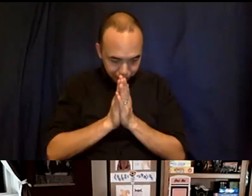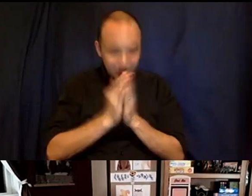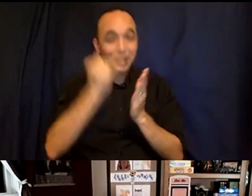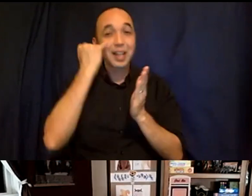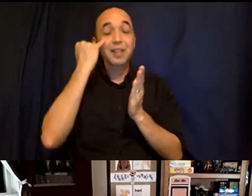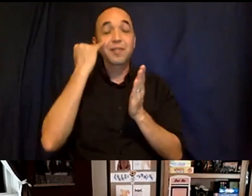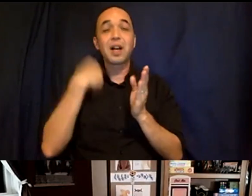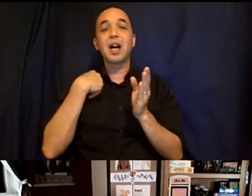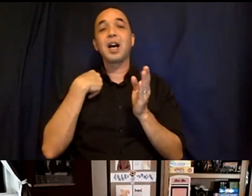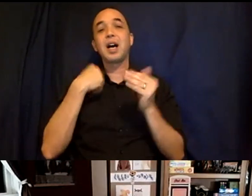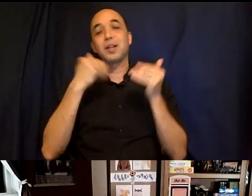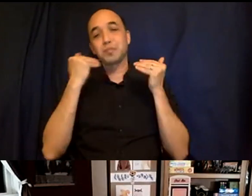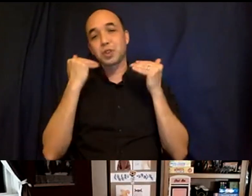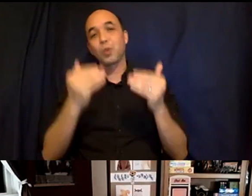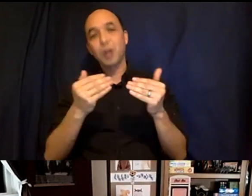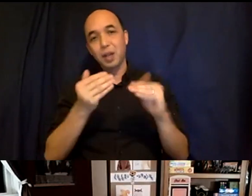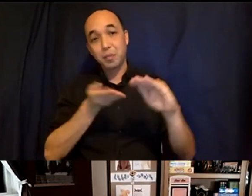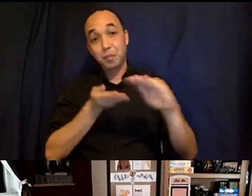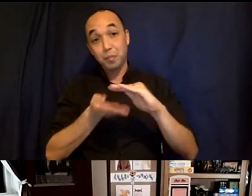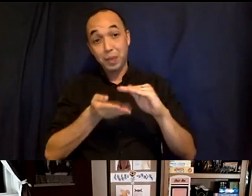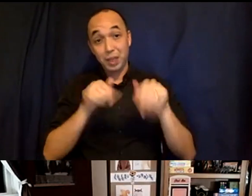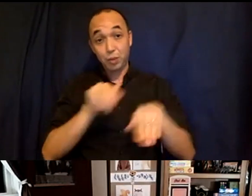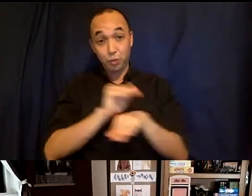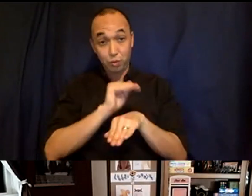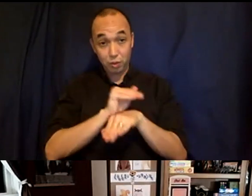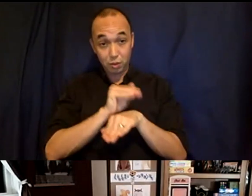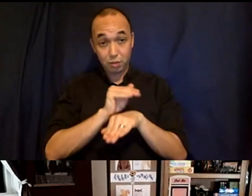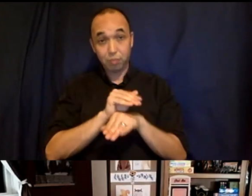on making, food here tonight. Sure, for sure.